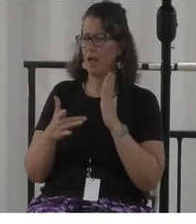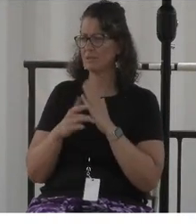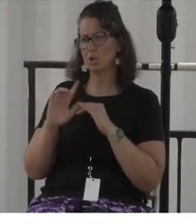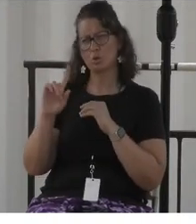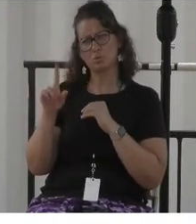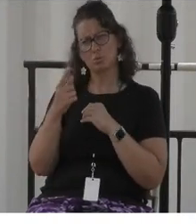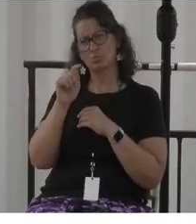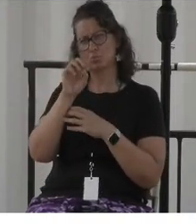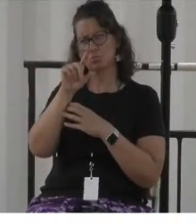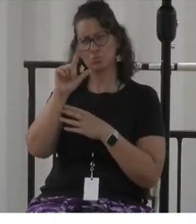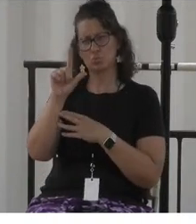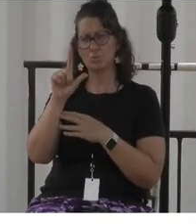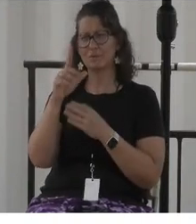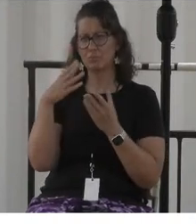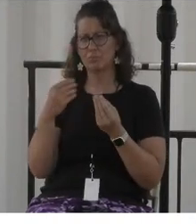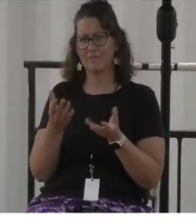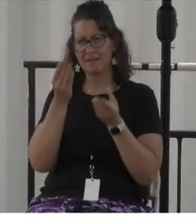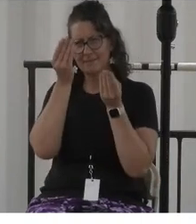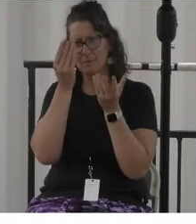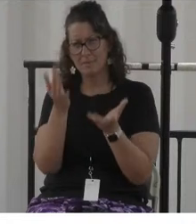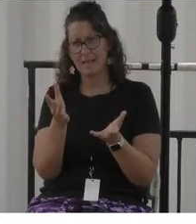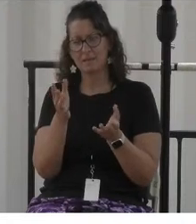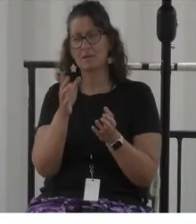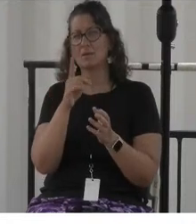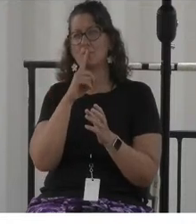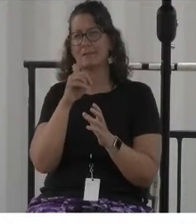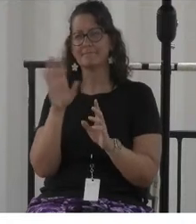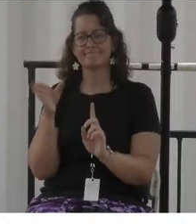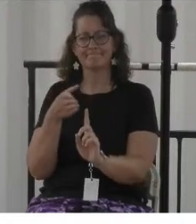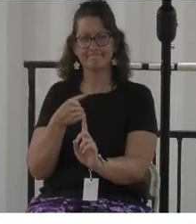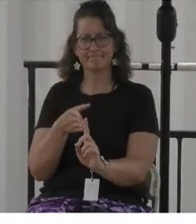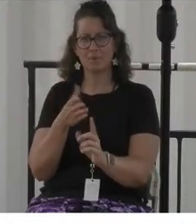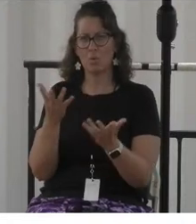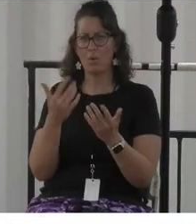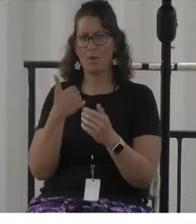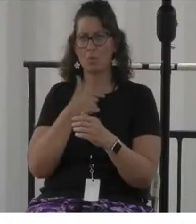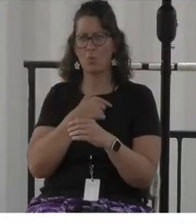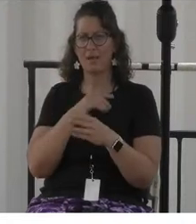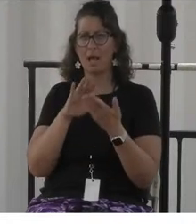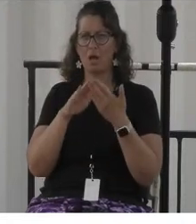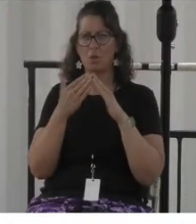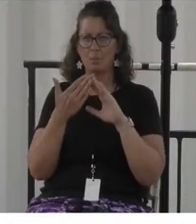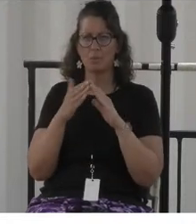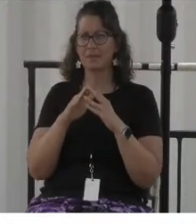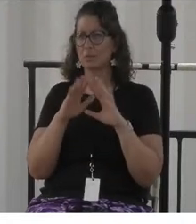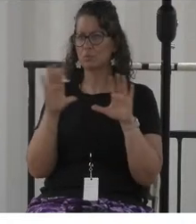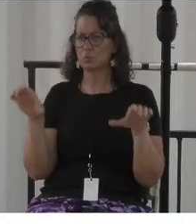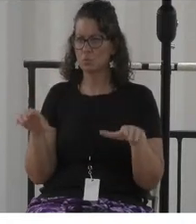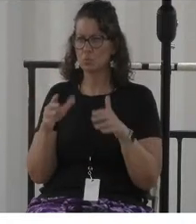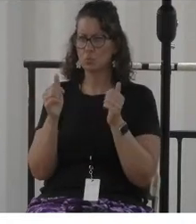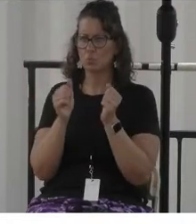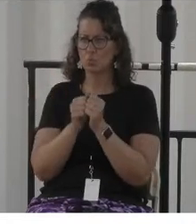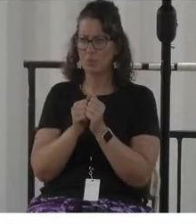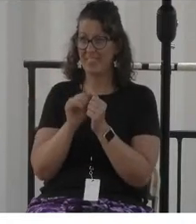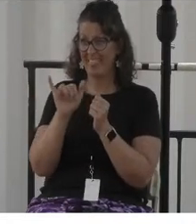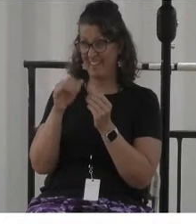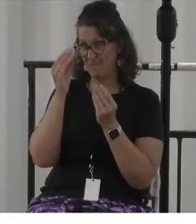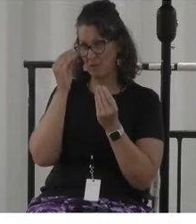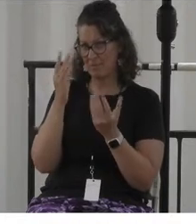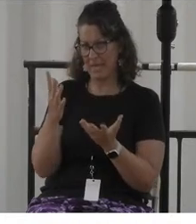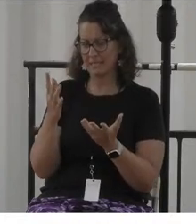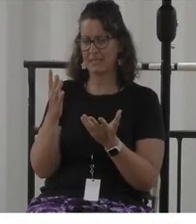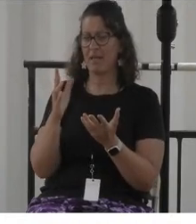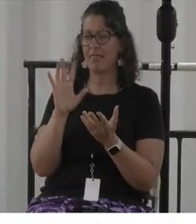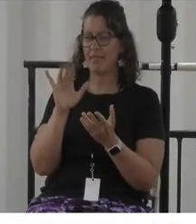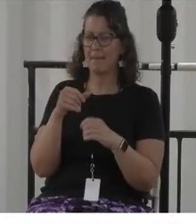provides us with information. And it really comes down to what we as a global community do with that information that's